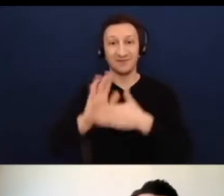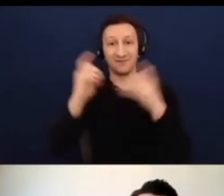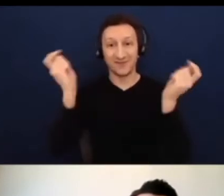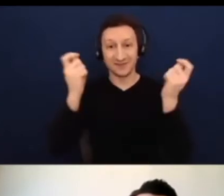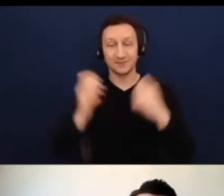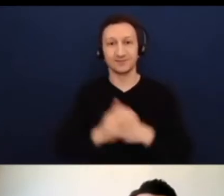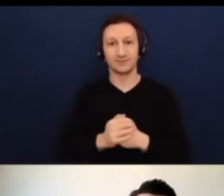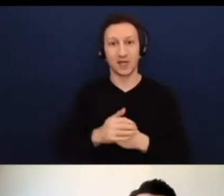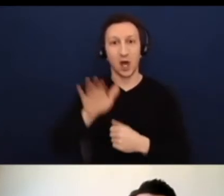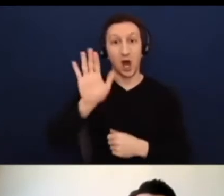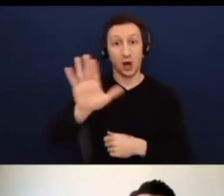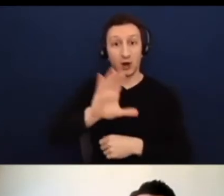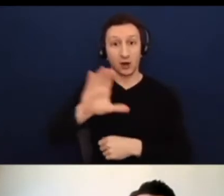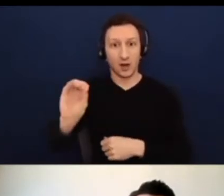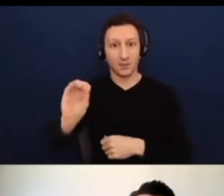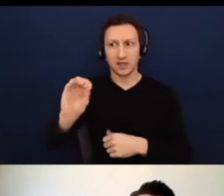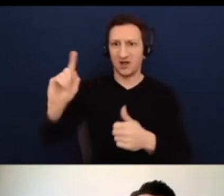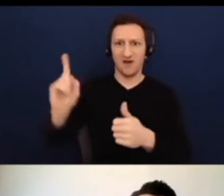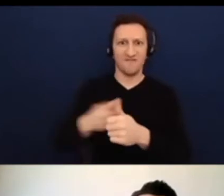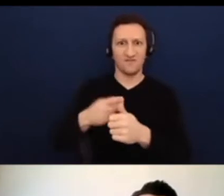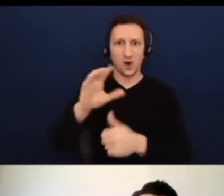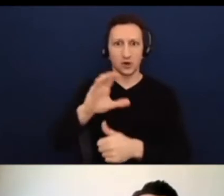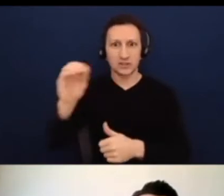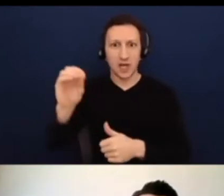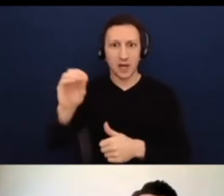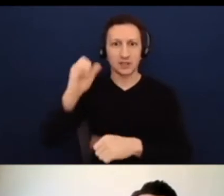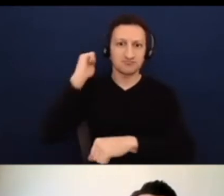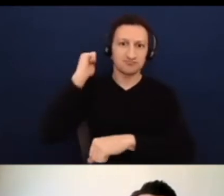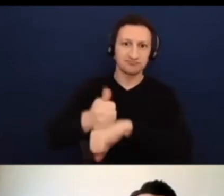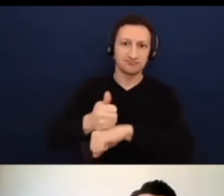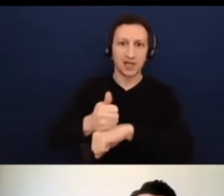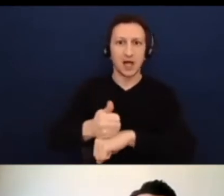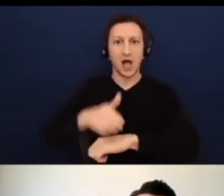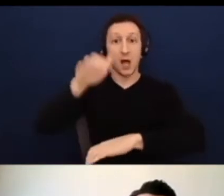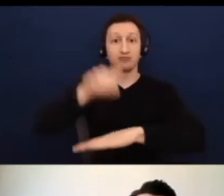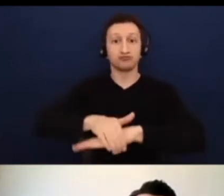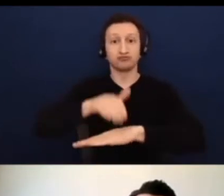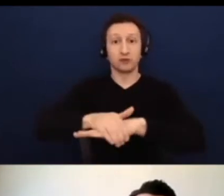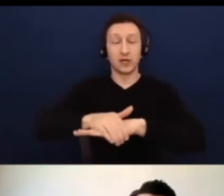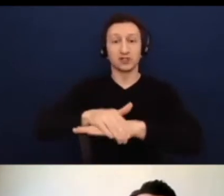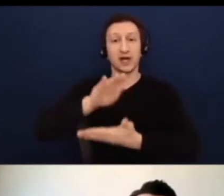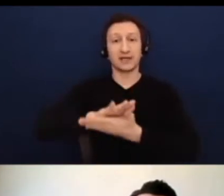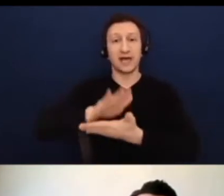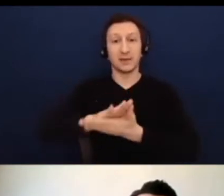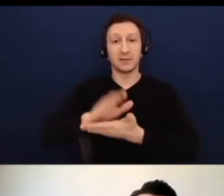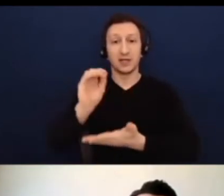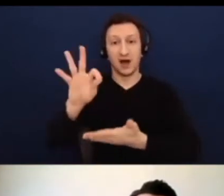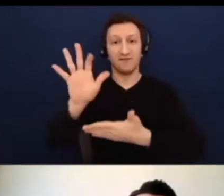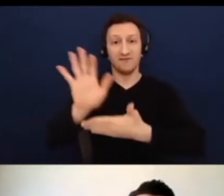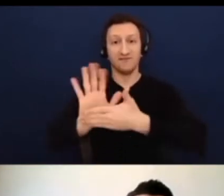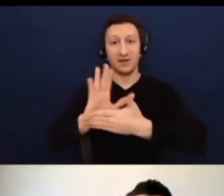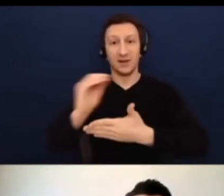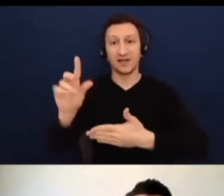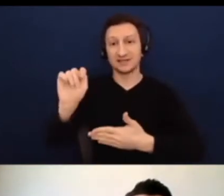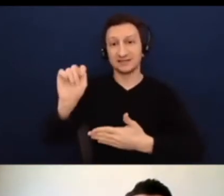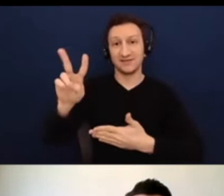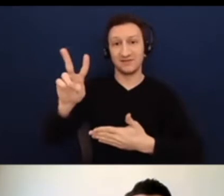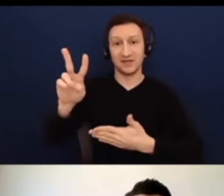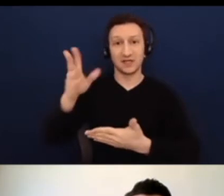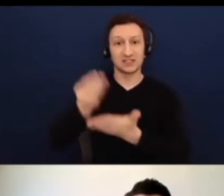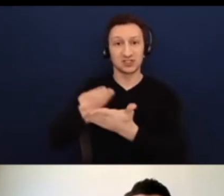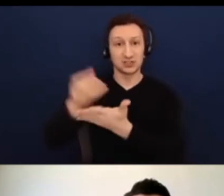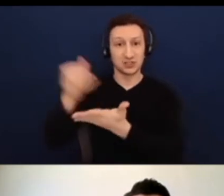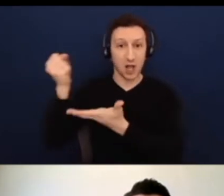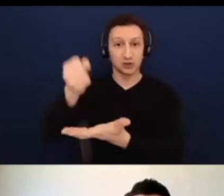Word was the first to initiate and fund the British Academy of Film and Television Arts Scholarships for graduate film students with